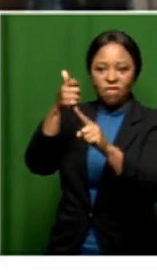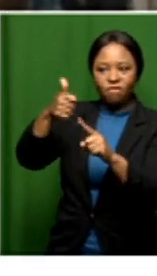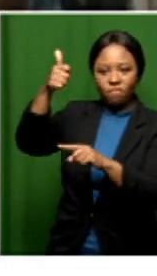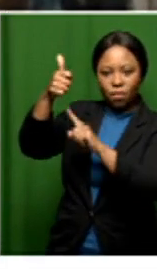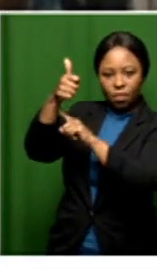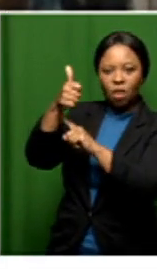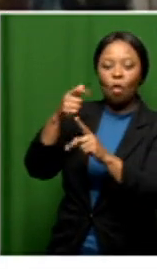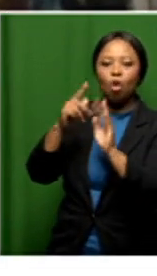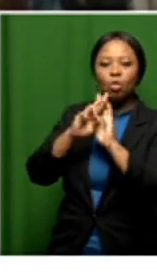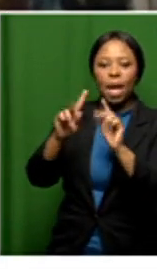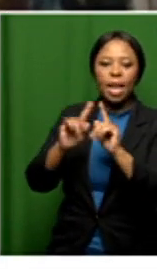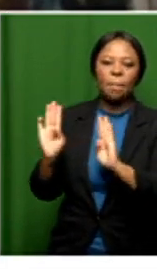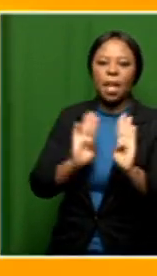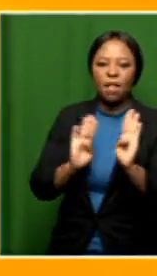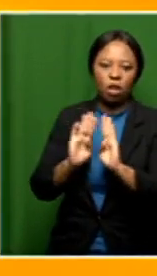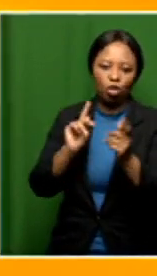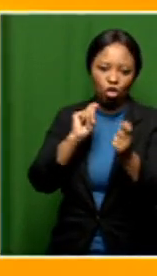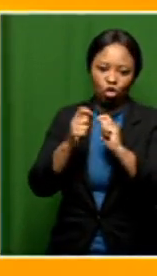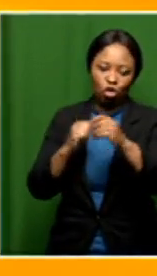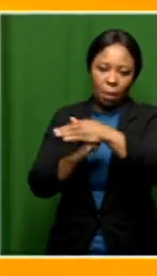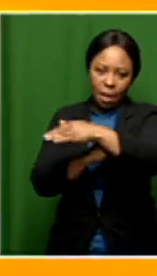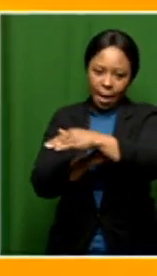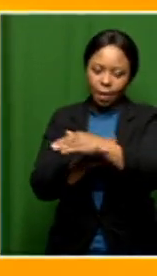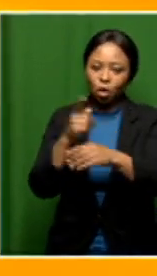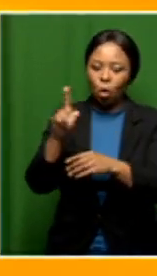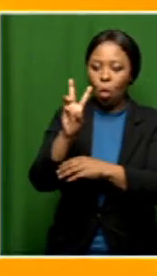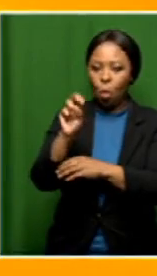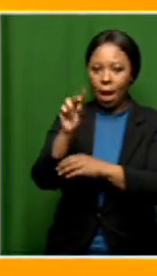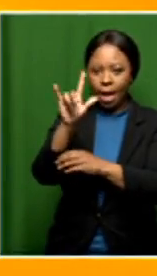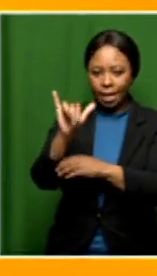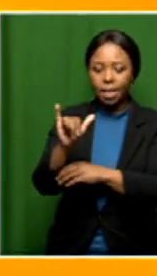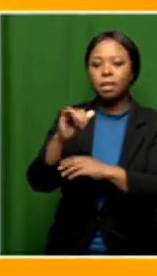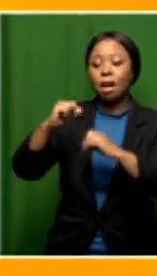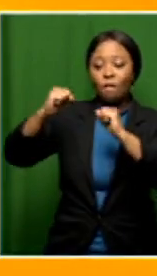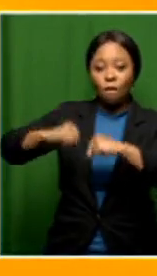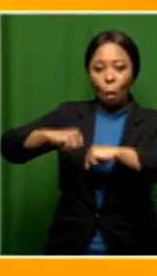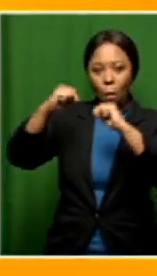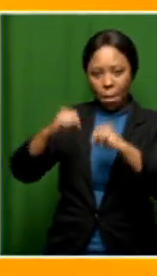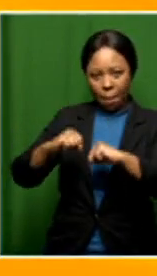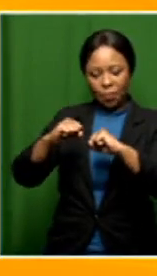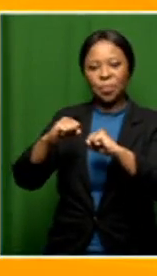response and behaviour change pillars. Wendy Tlou speaking to us about the Vooma vaccination drive.